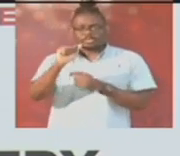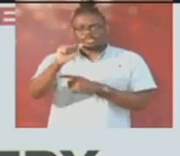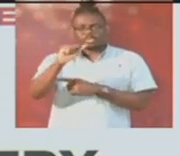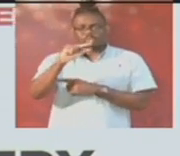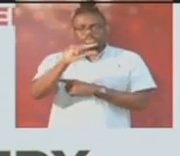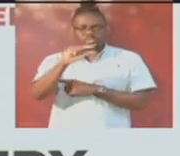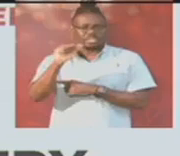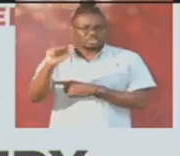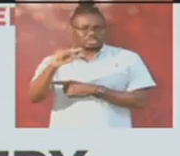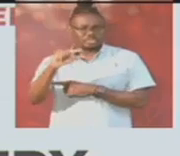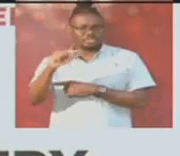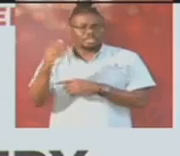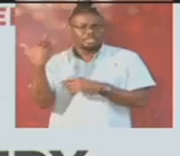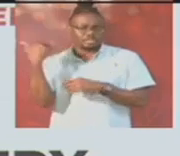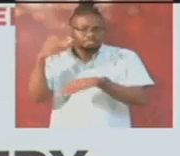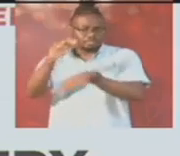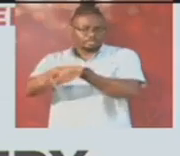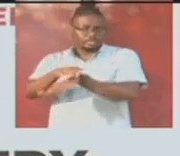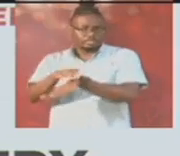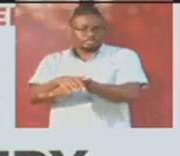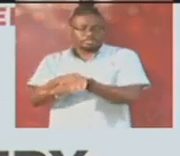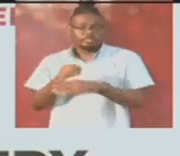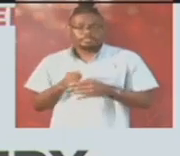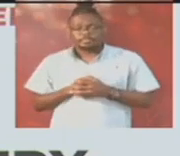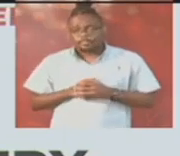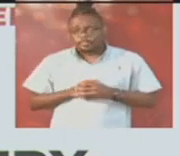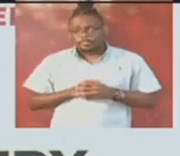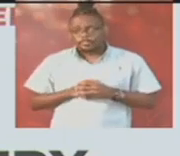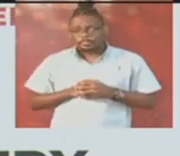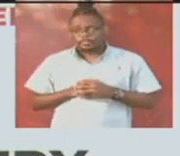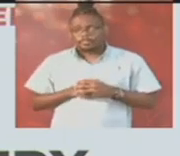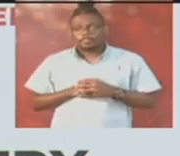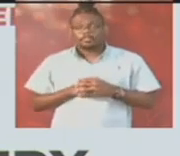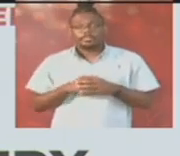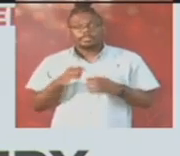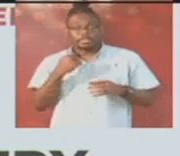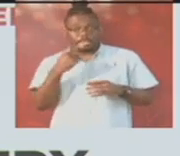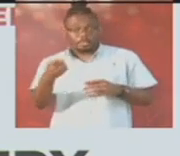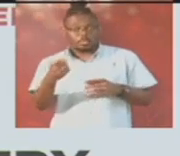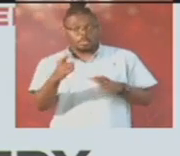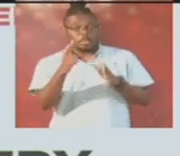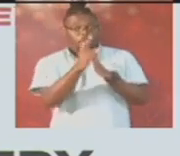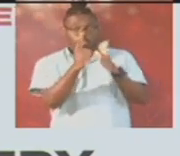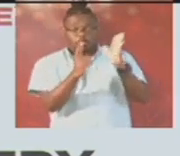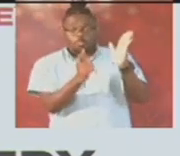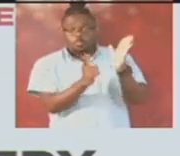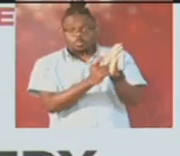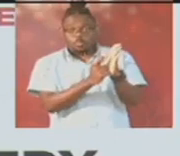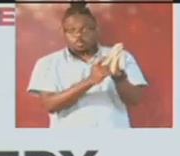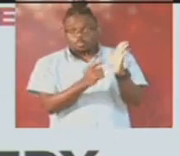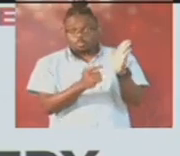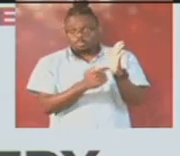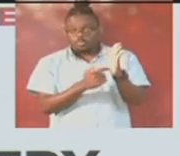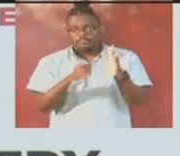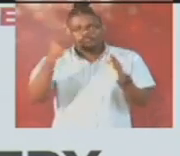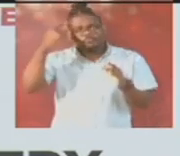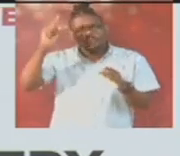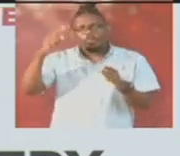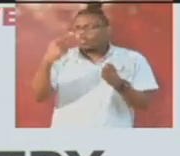has indicated to me that the legislation required to give life to what the Bar Owners